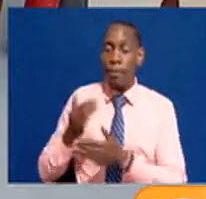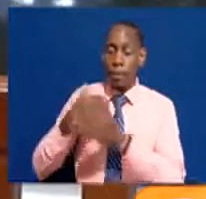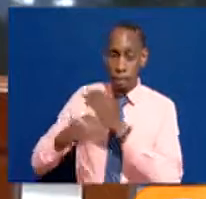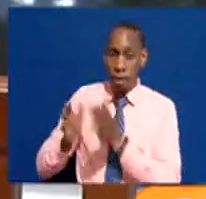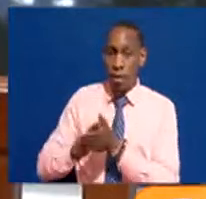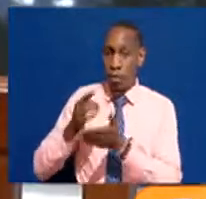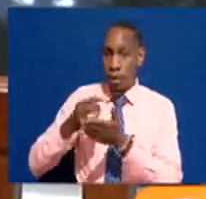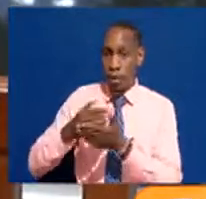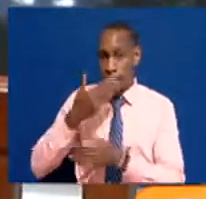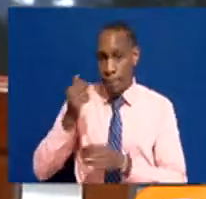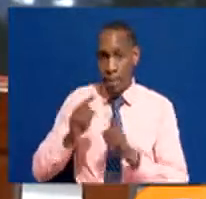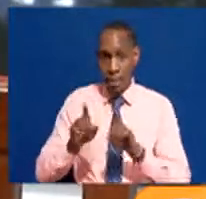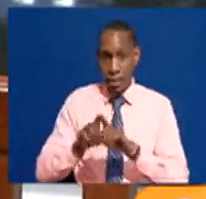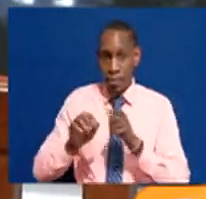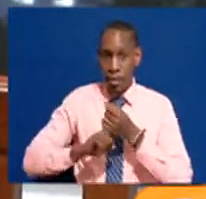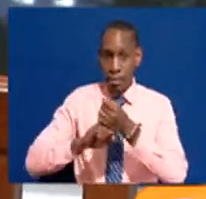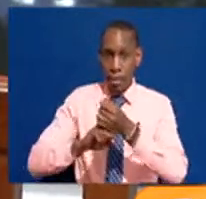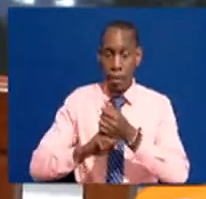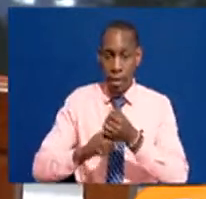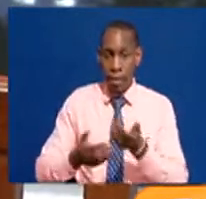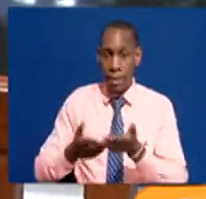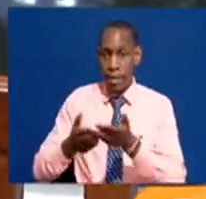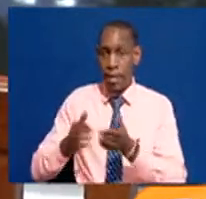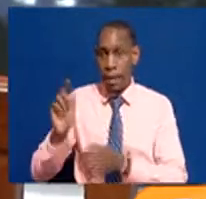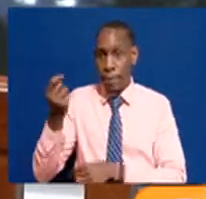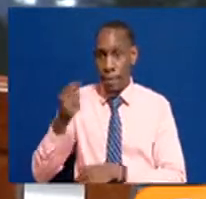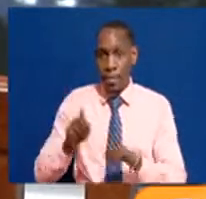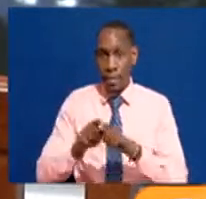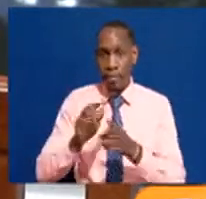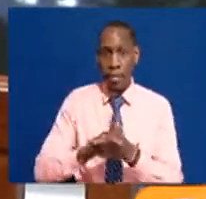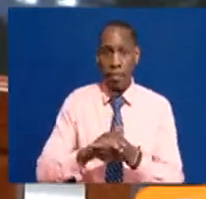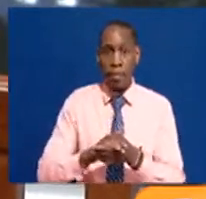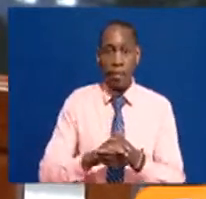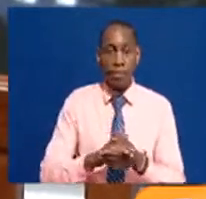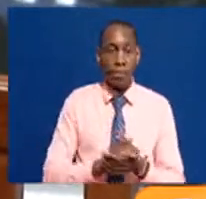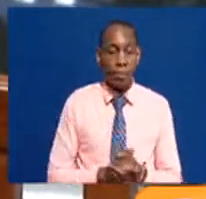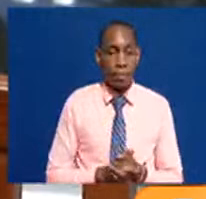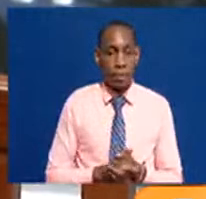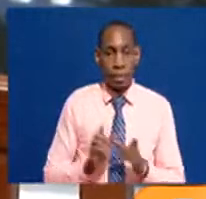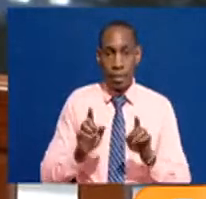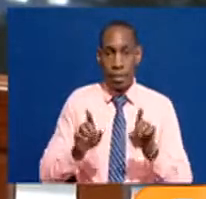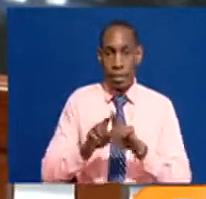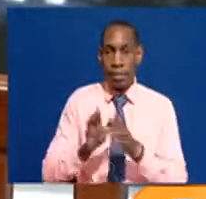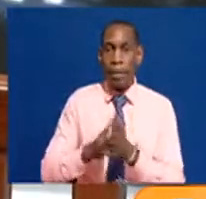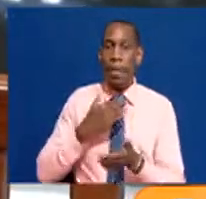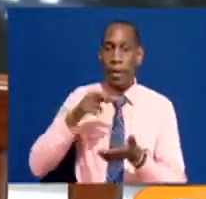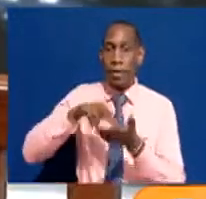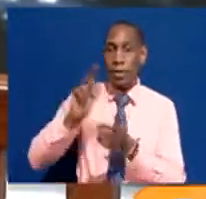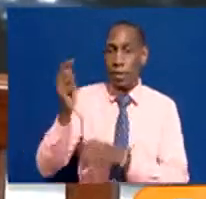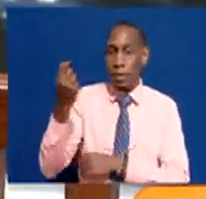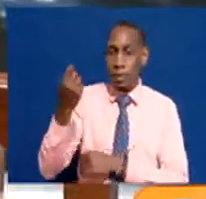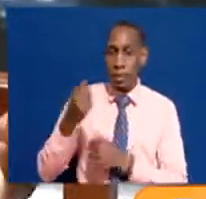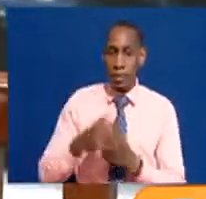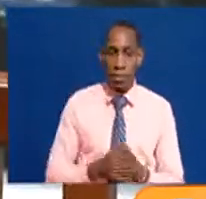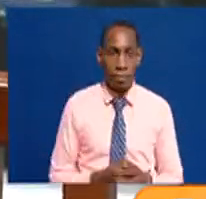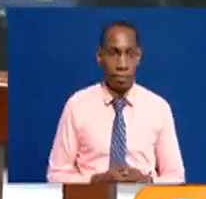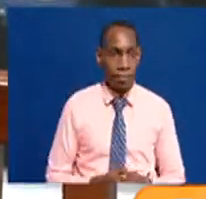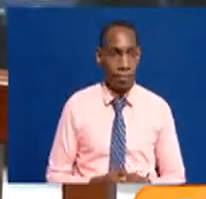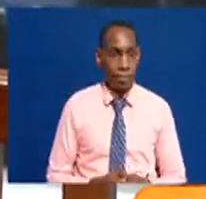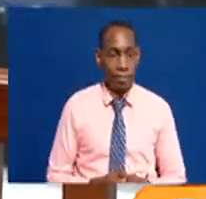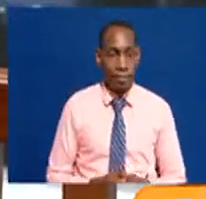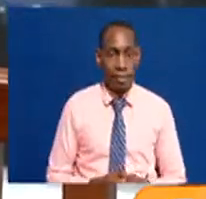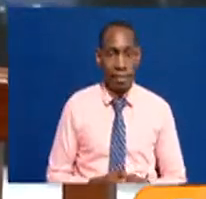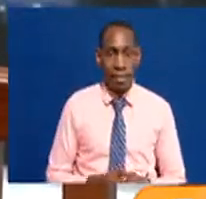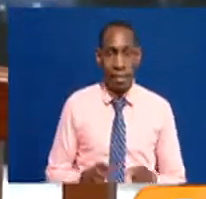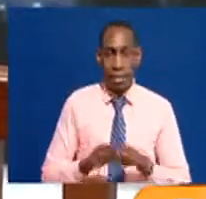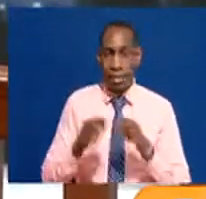support that he's giving the current president, believe me, let's forget. You know, He wants to run for president. You can be 100, but look